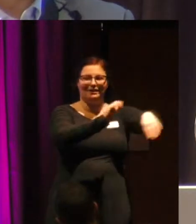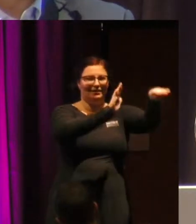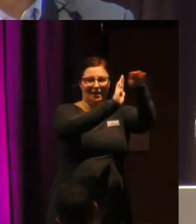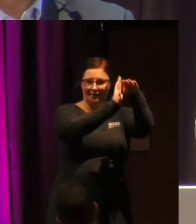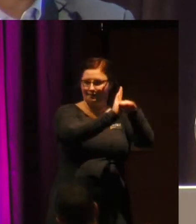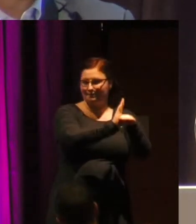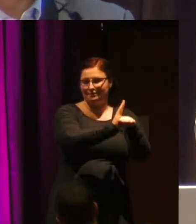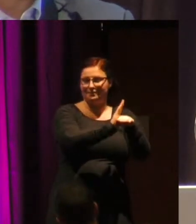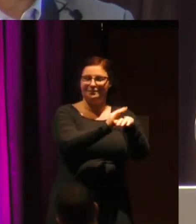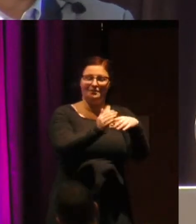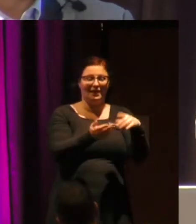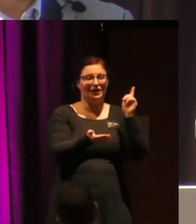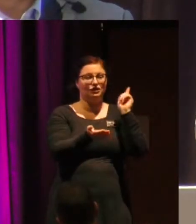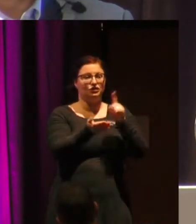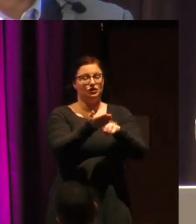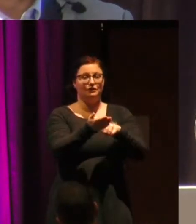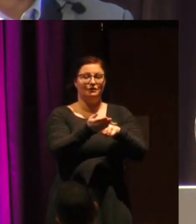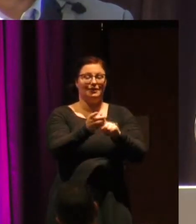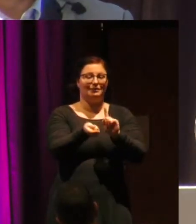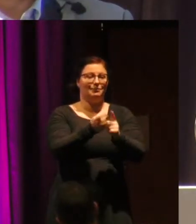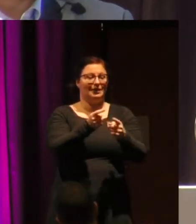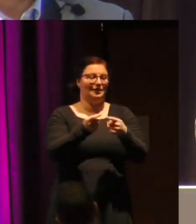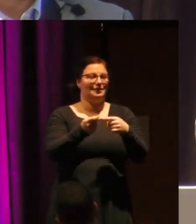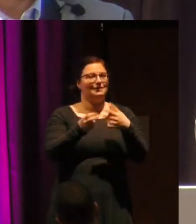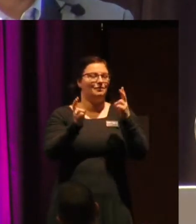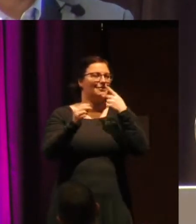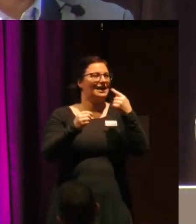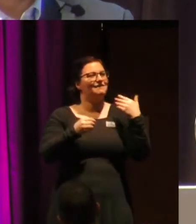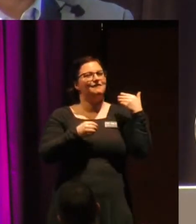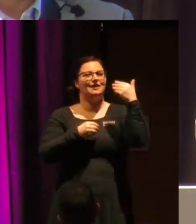a future vision, which